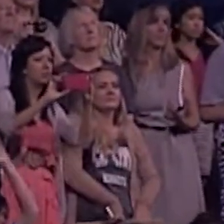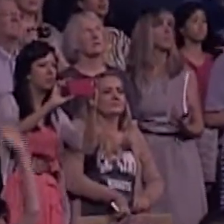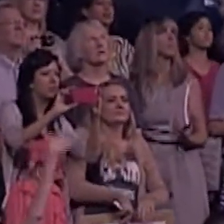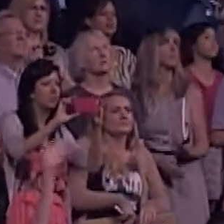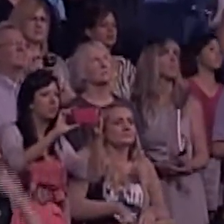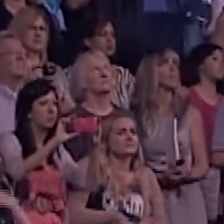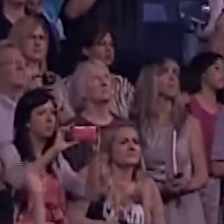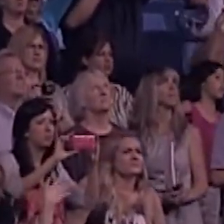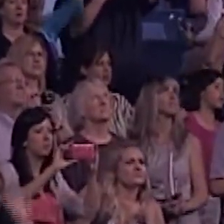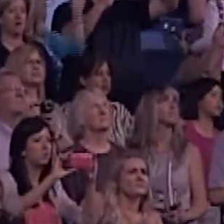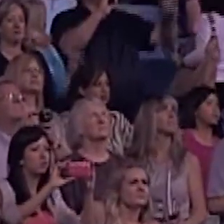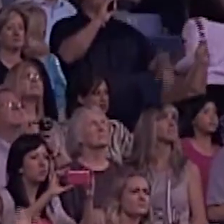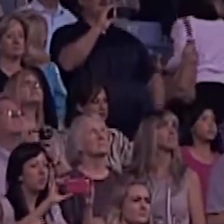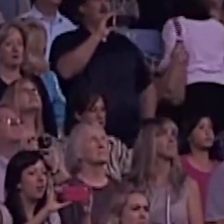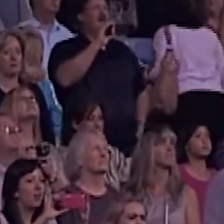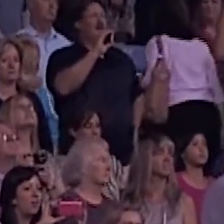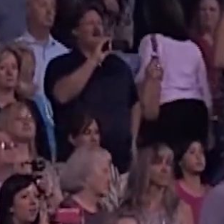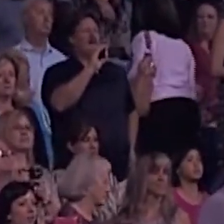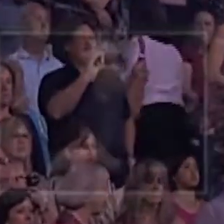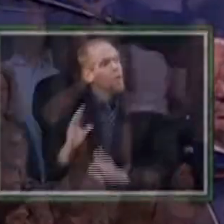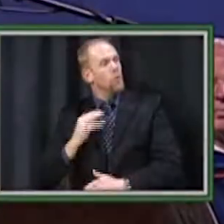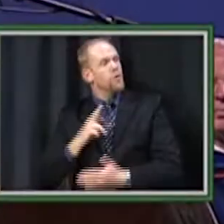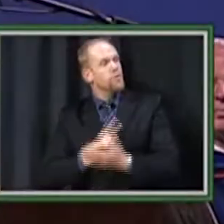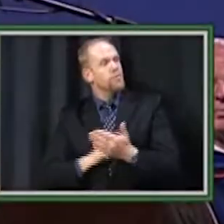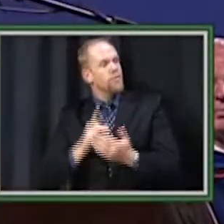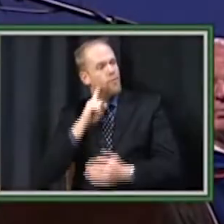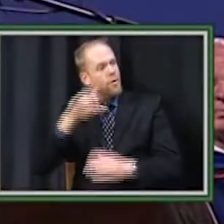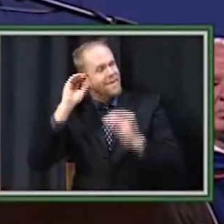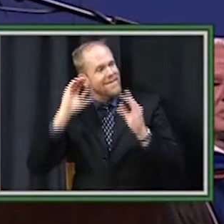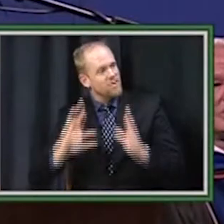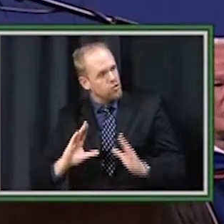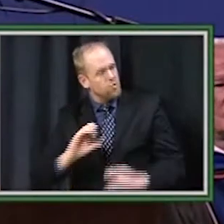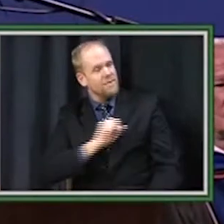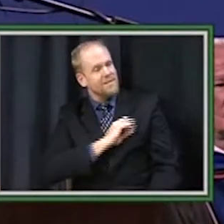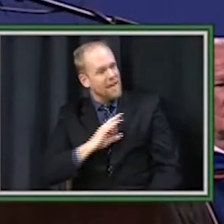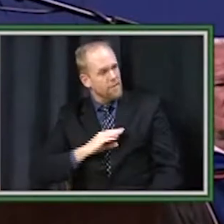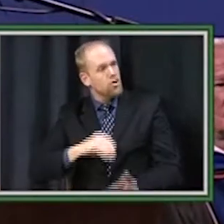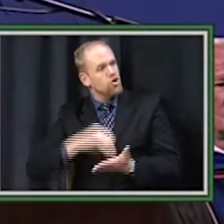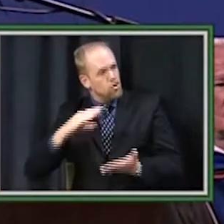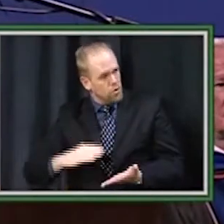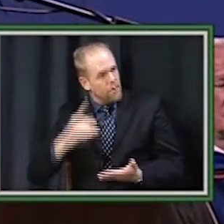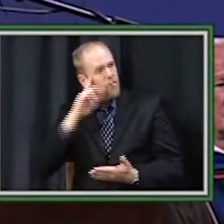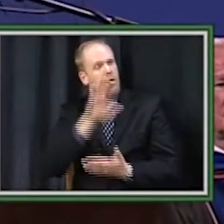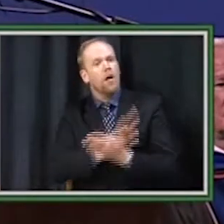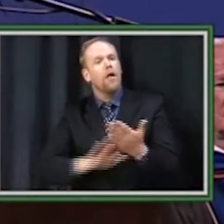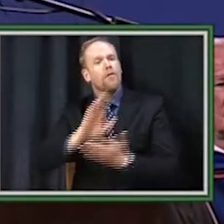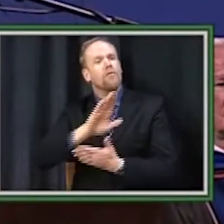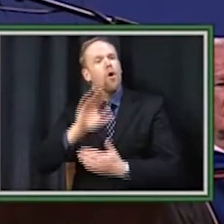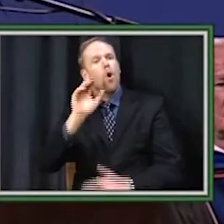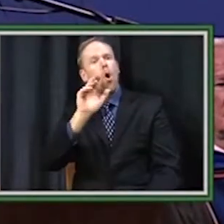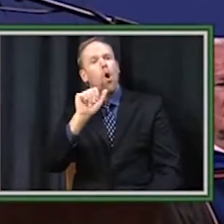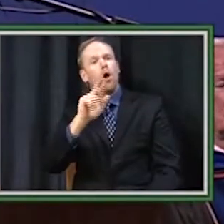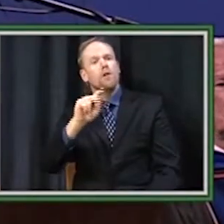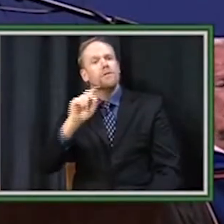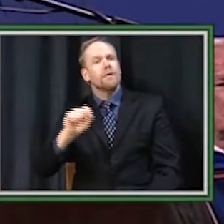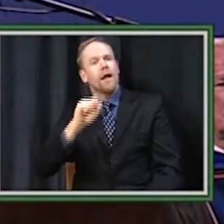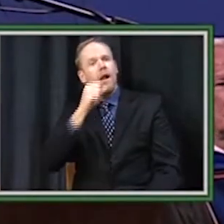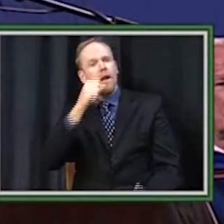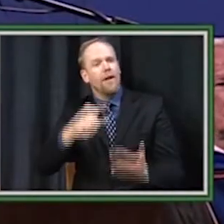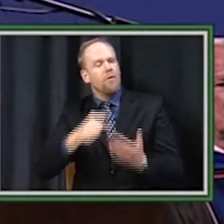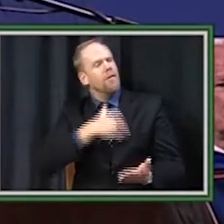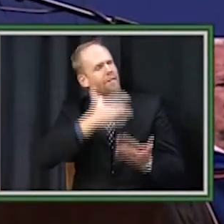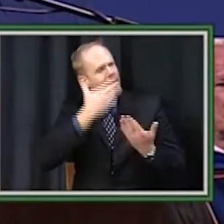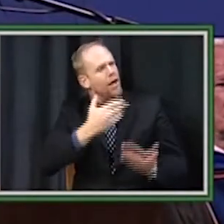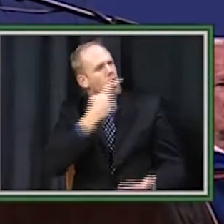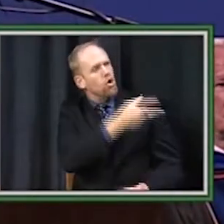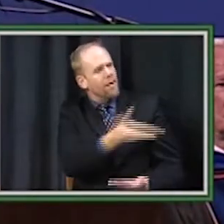Mr. President, on behalf of the university, or on behalf of the faculty, staff, and students of the College of Arts and Letters, I wish to thank you and the